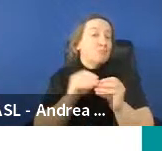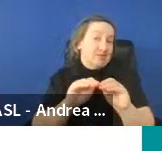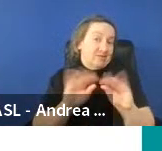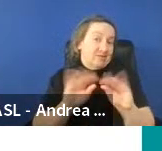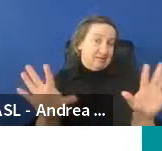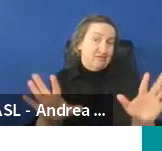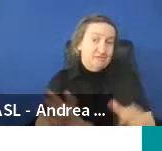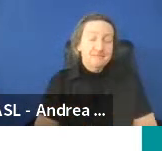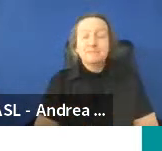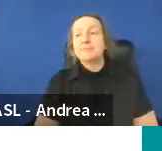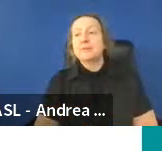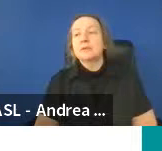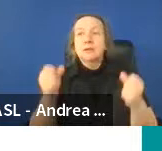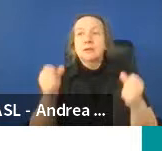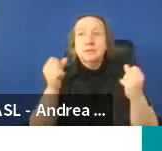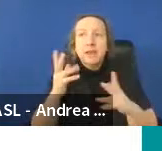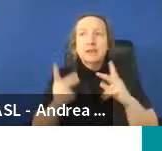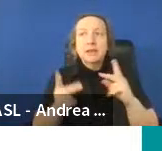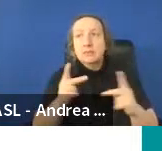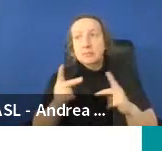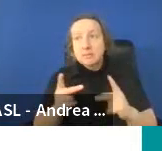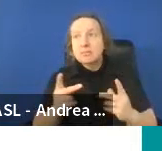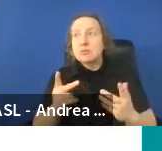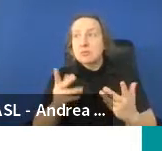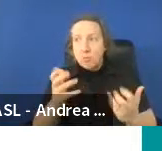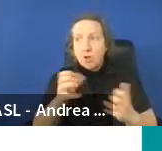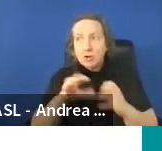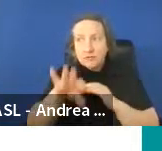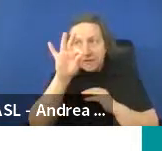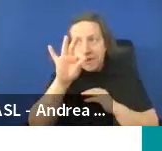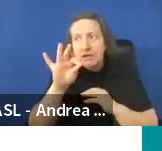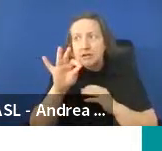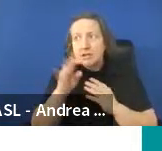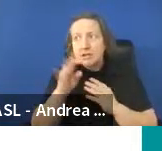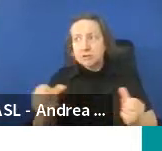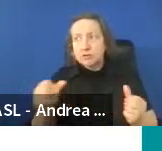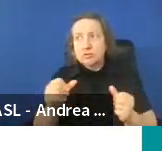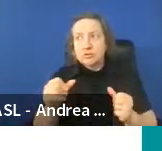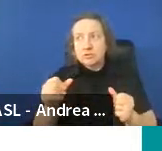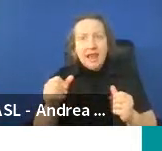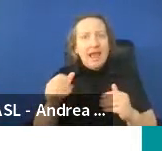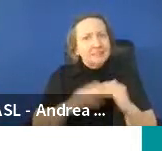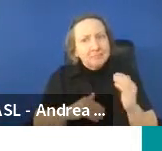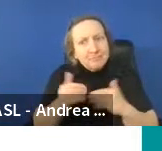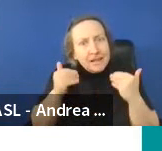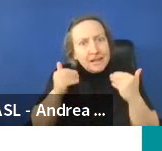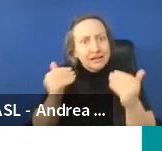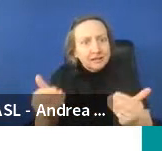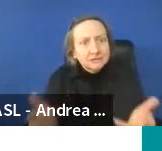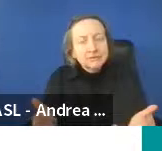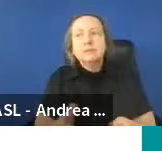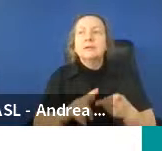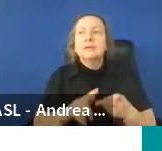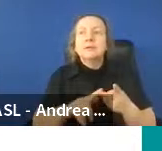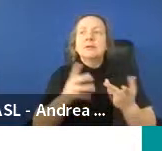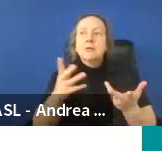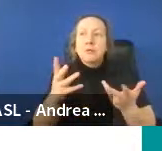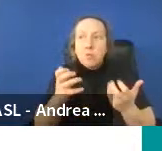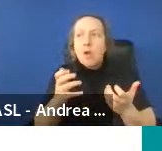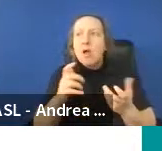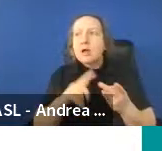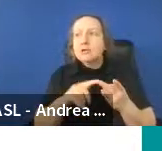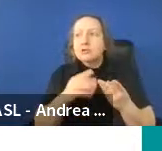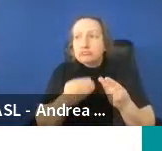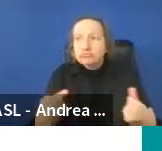here we had many express desire to find a solution and to build it already. There was a desire to both relieve congestion and